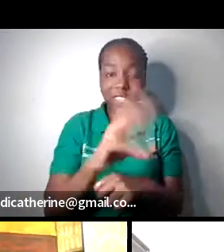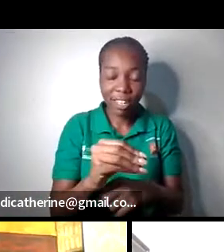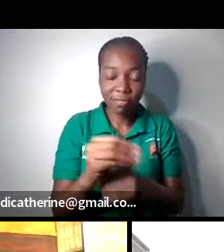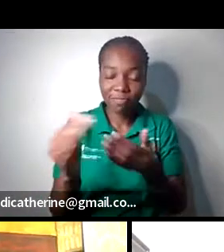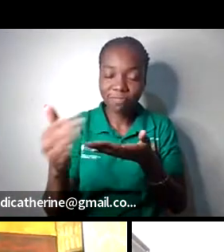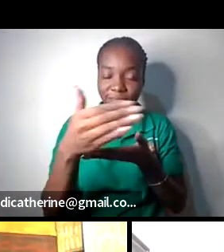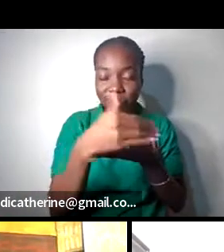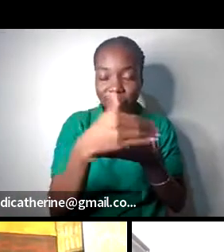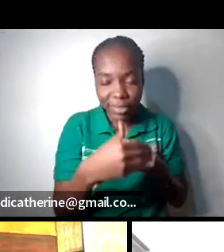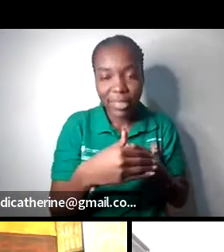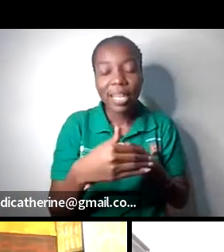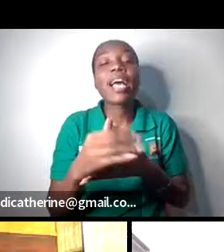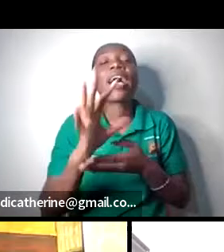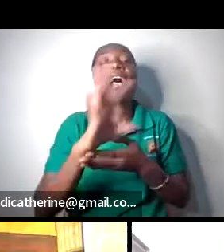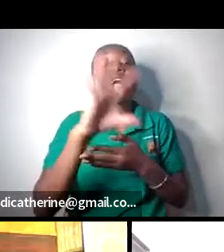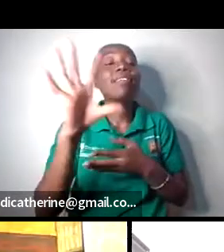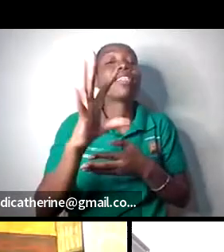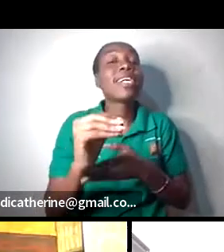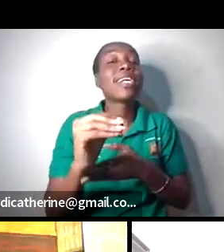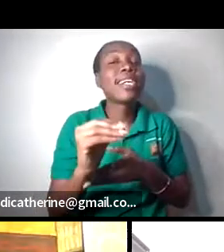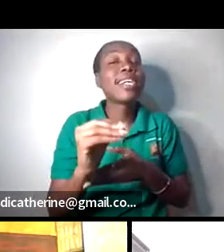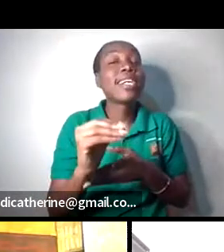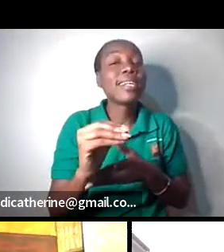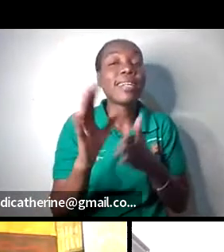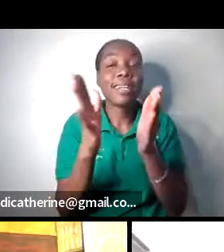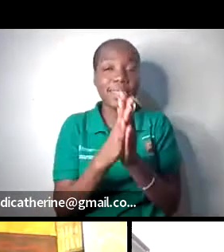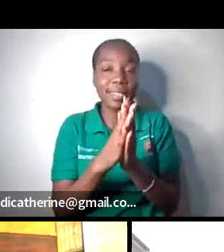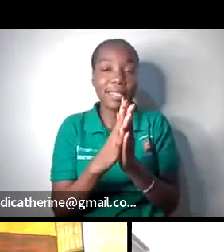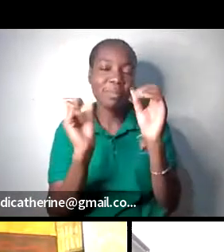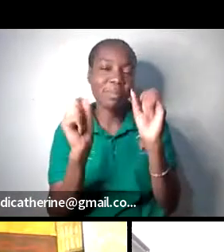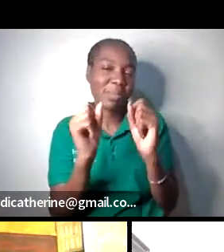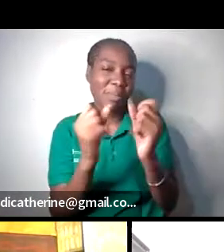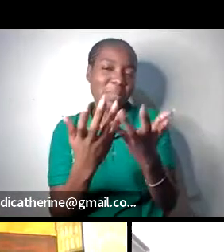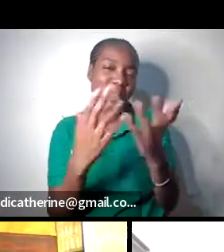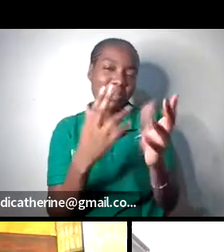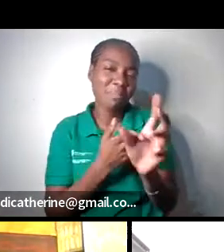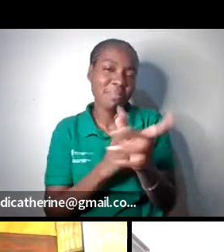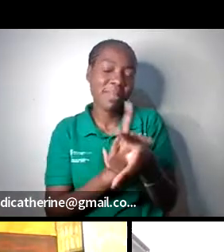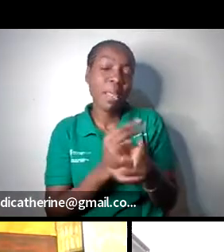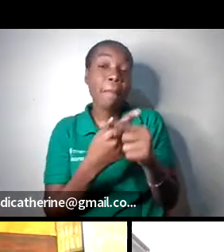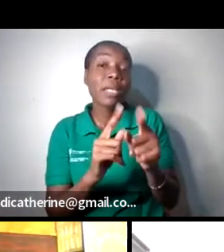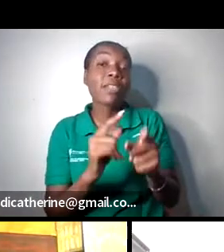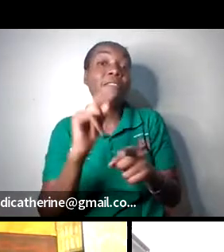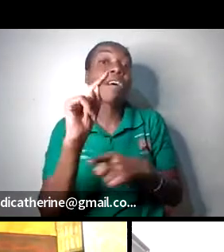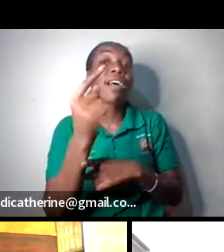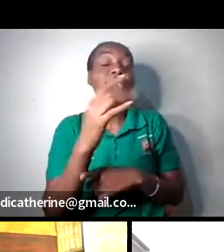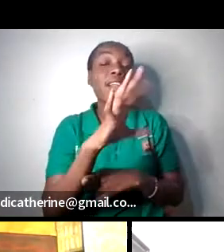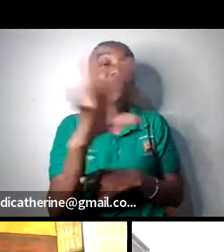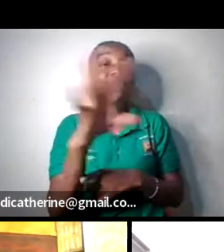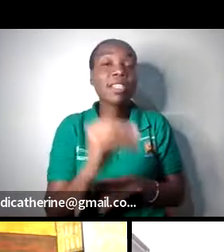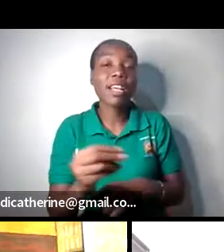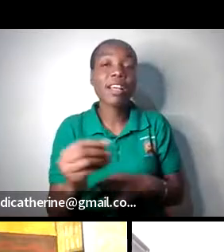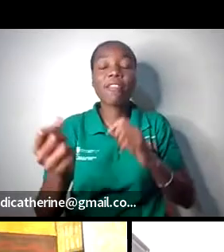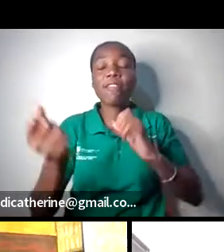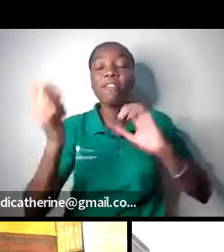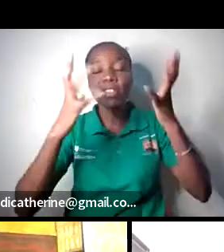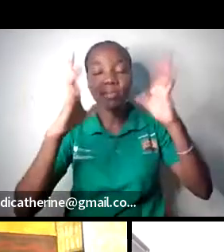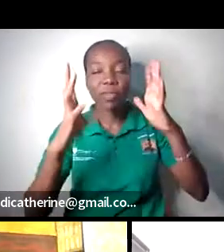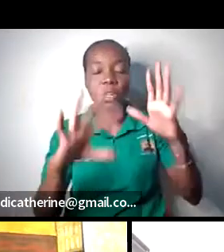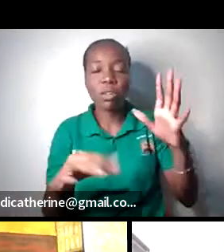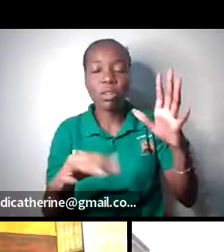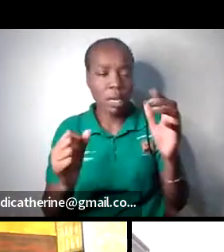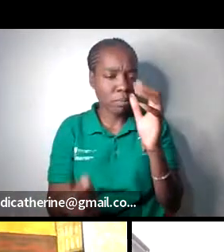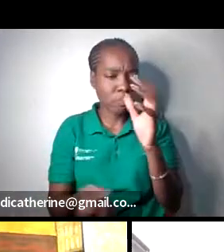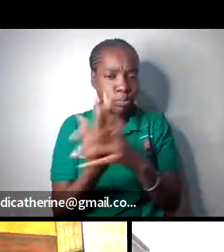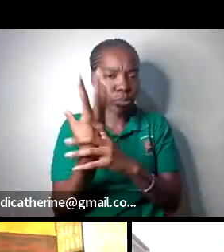our continent that we might be living out. The Festac Africa Festival was started in 1966 by